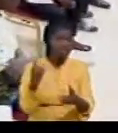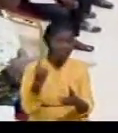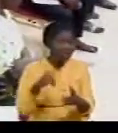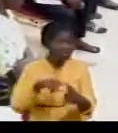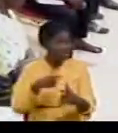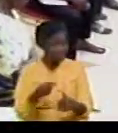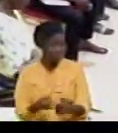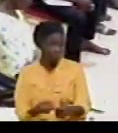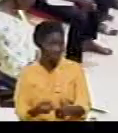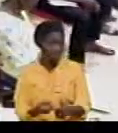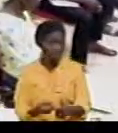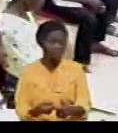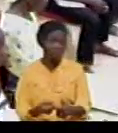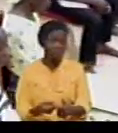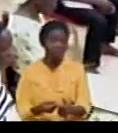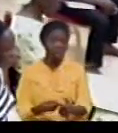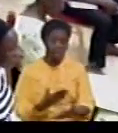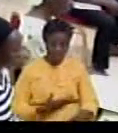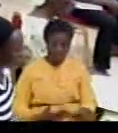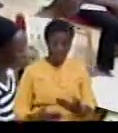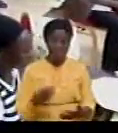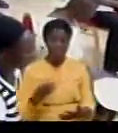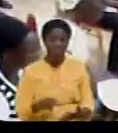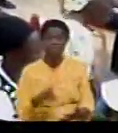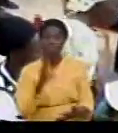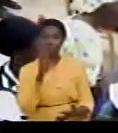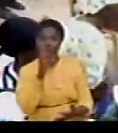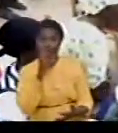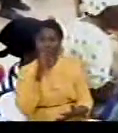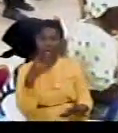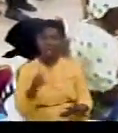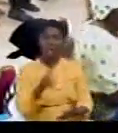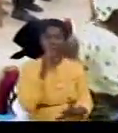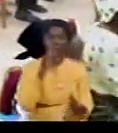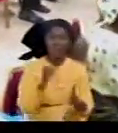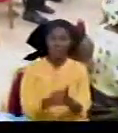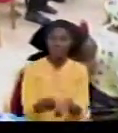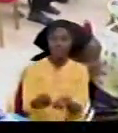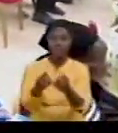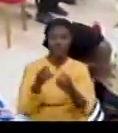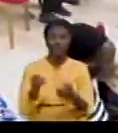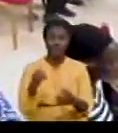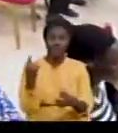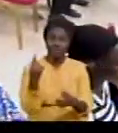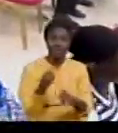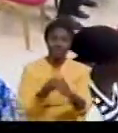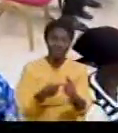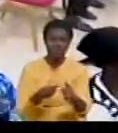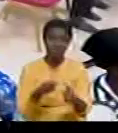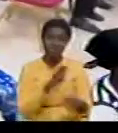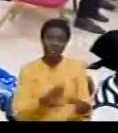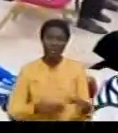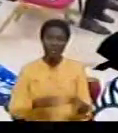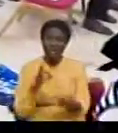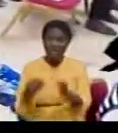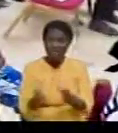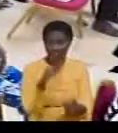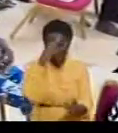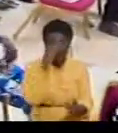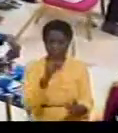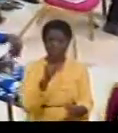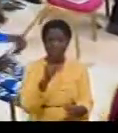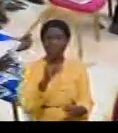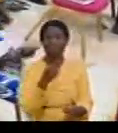born of water, the water that comes only from Christ. If any man